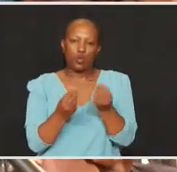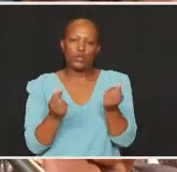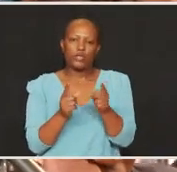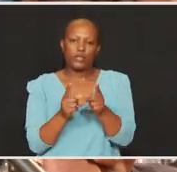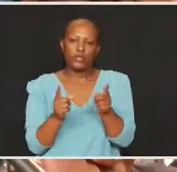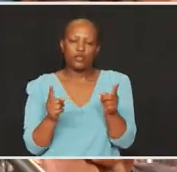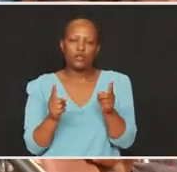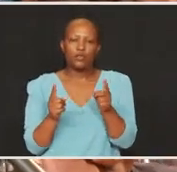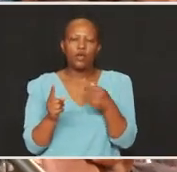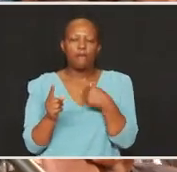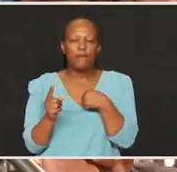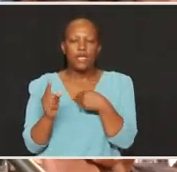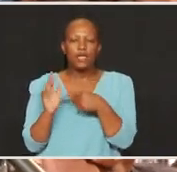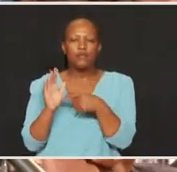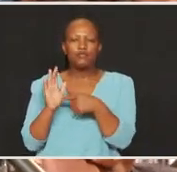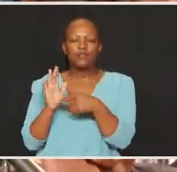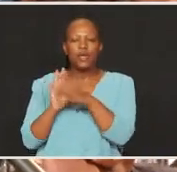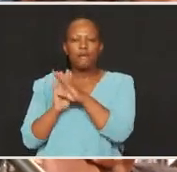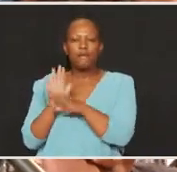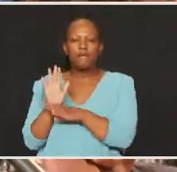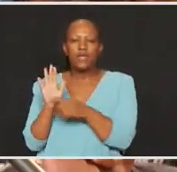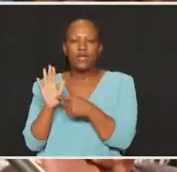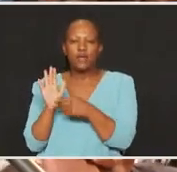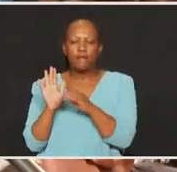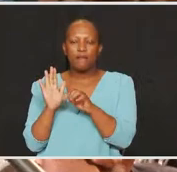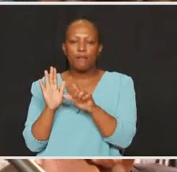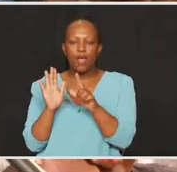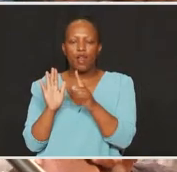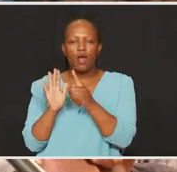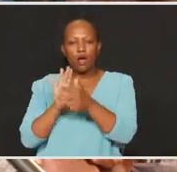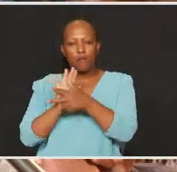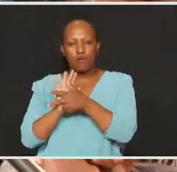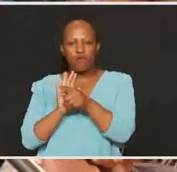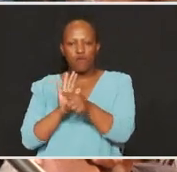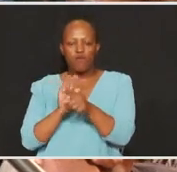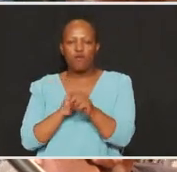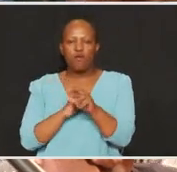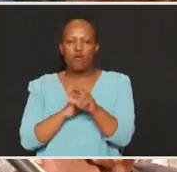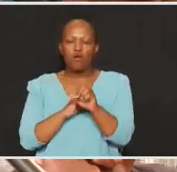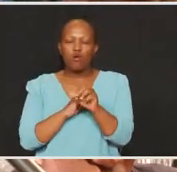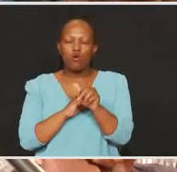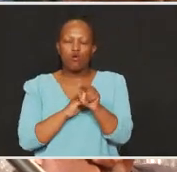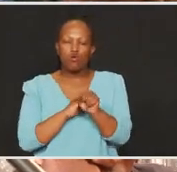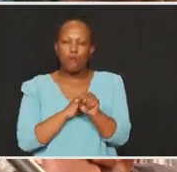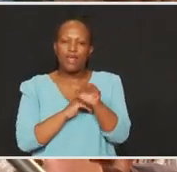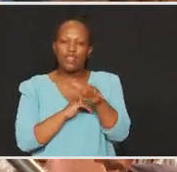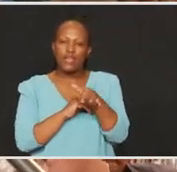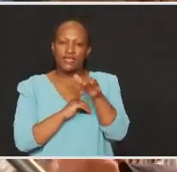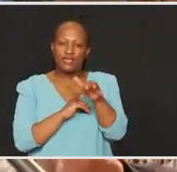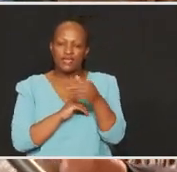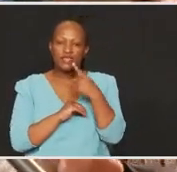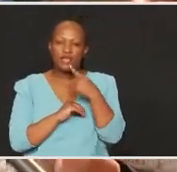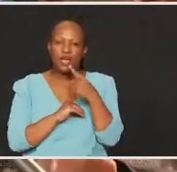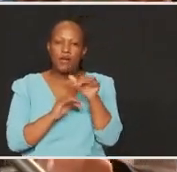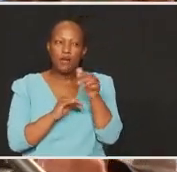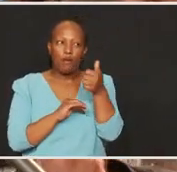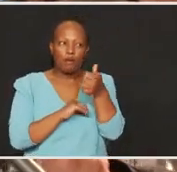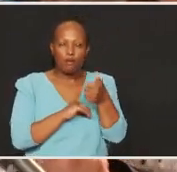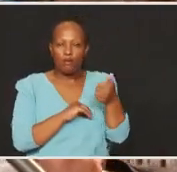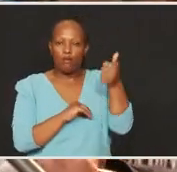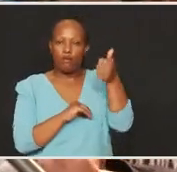the Bella bill now Romans 13 verse 1 says everyone must submit himself to the governing authorities